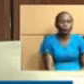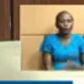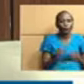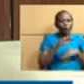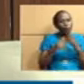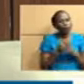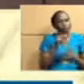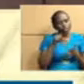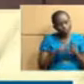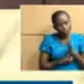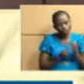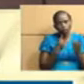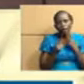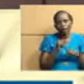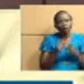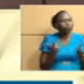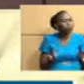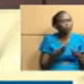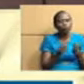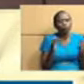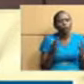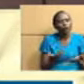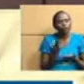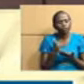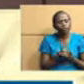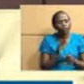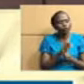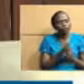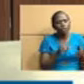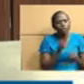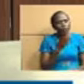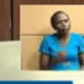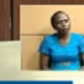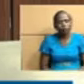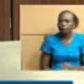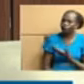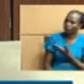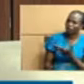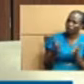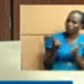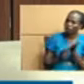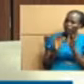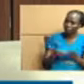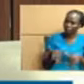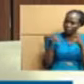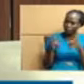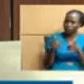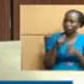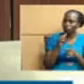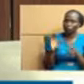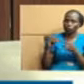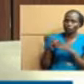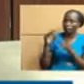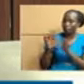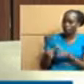the Parliamentary Forum? Yeah, you see, what kind of discussion is going on there? The Uganda Parliamentary Forum is not a statutory committee of Parliament. Yes.